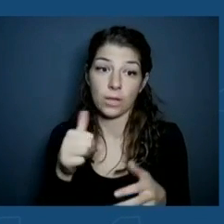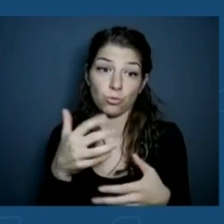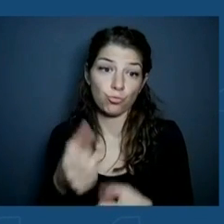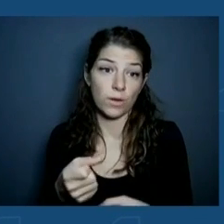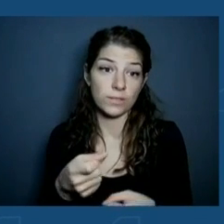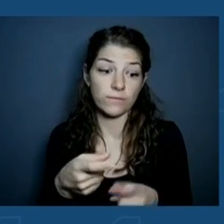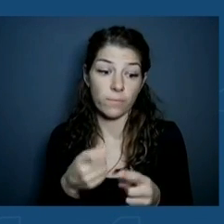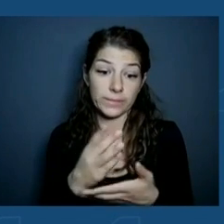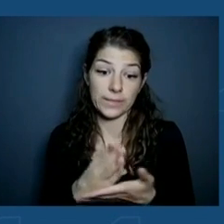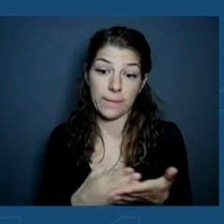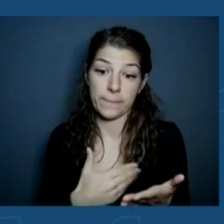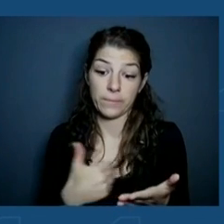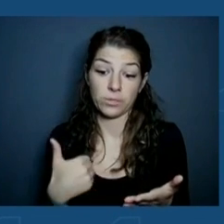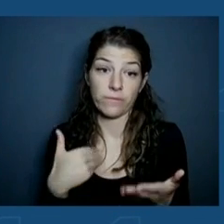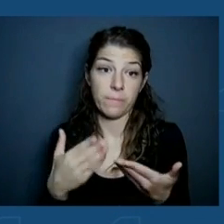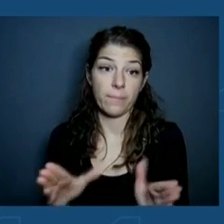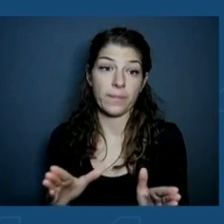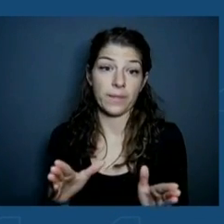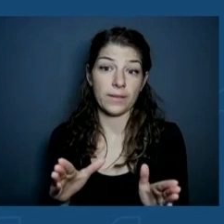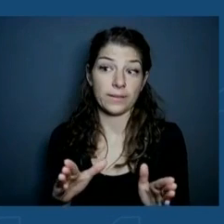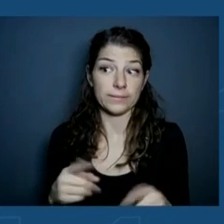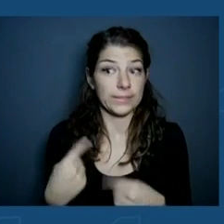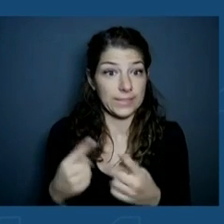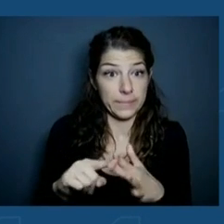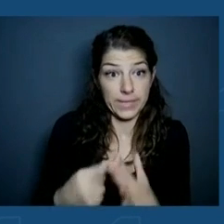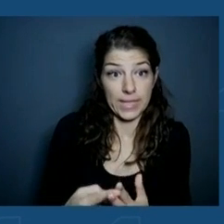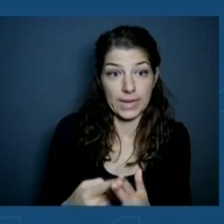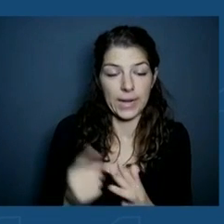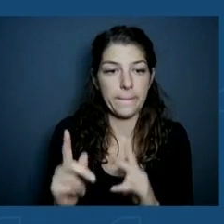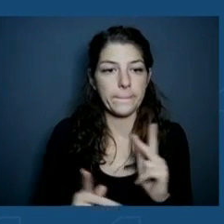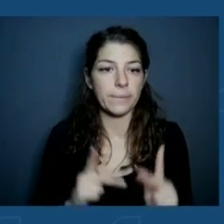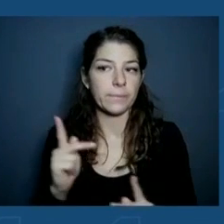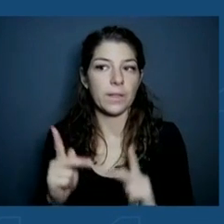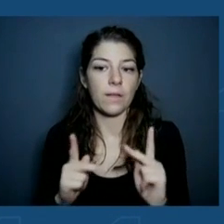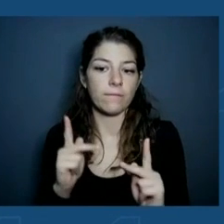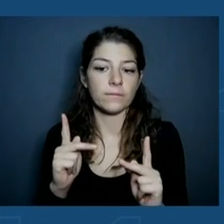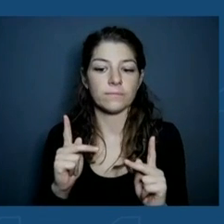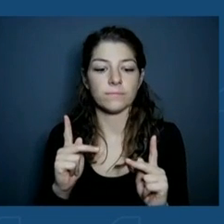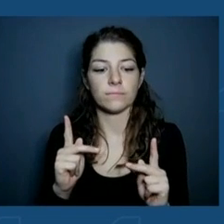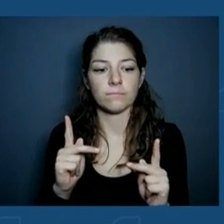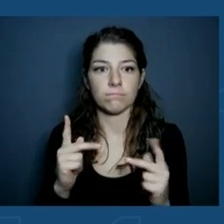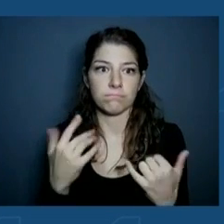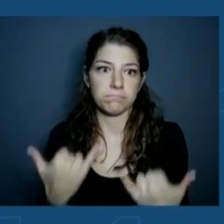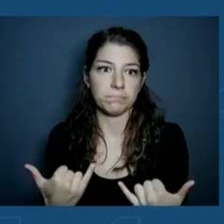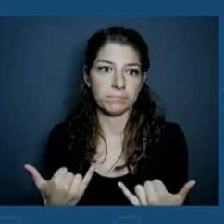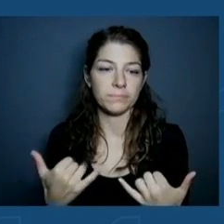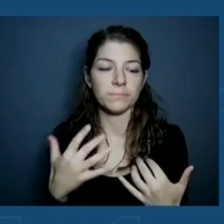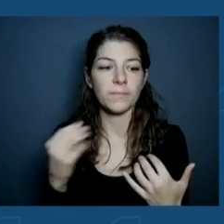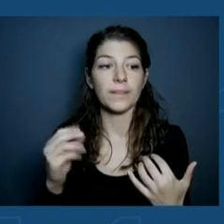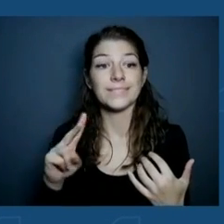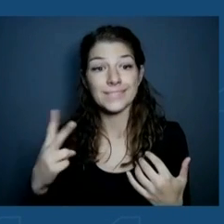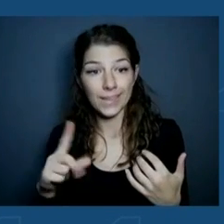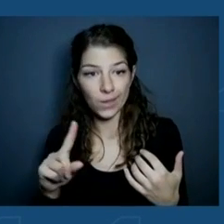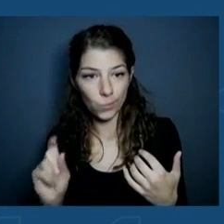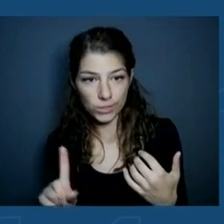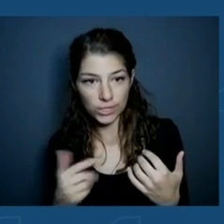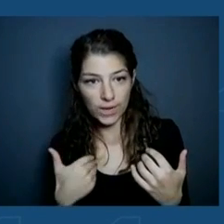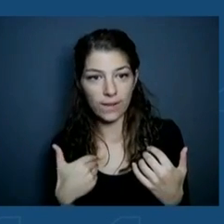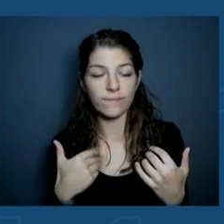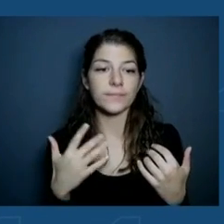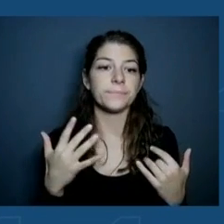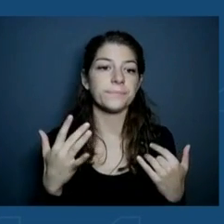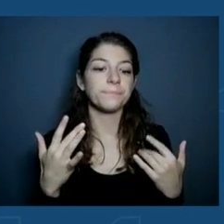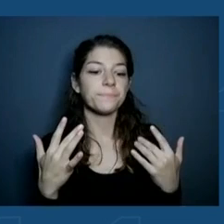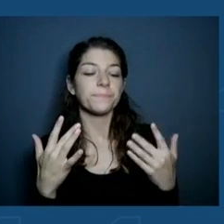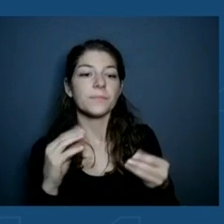of the public since the beginning, and people have kind of advanced beyond that now. And there's just a second question I have. The number